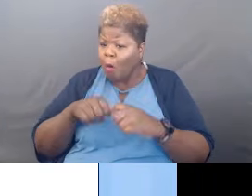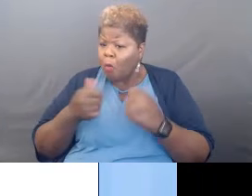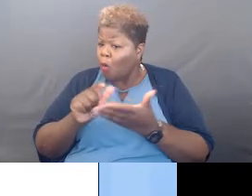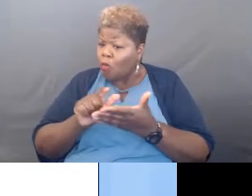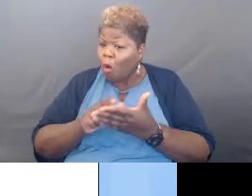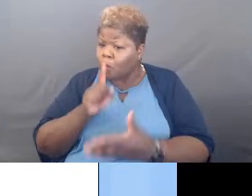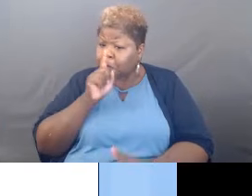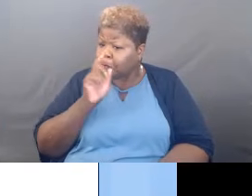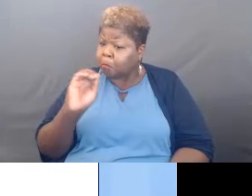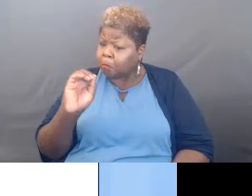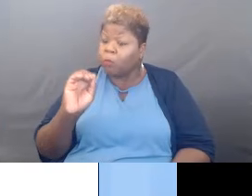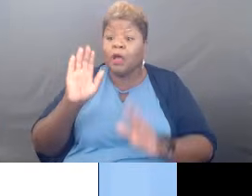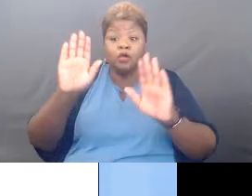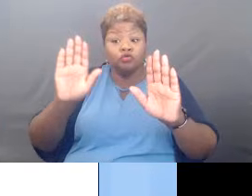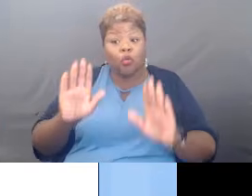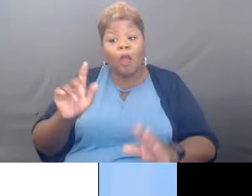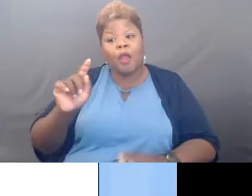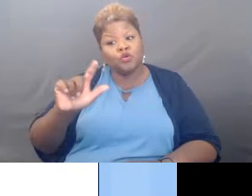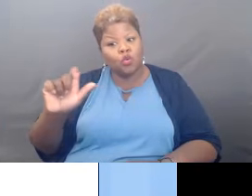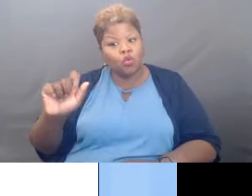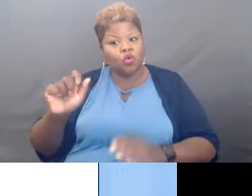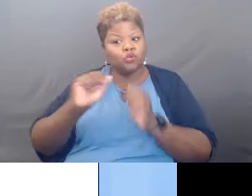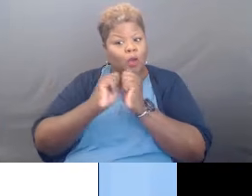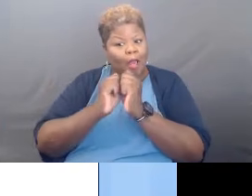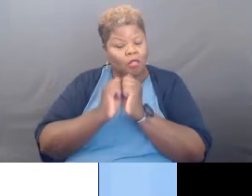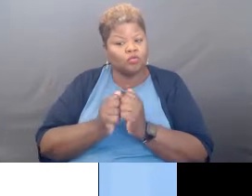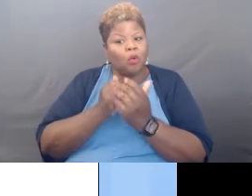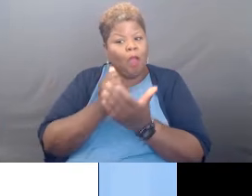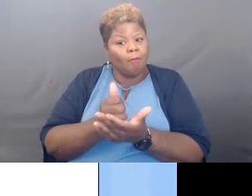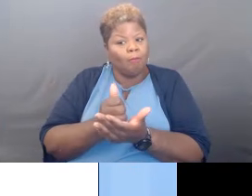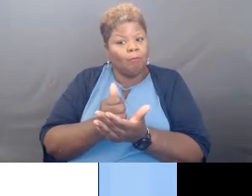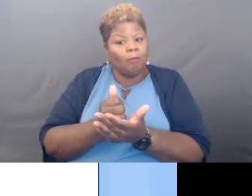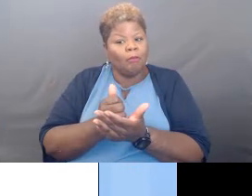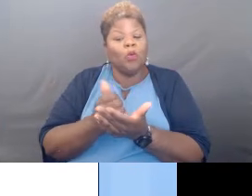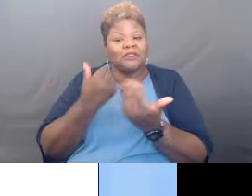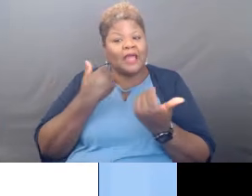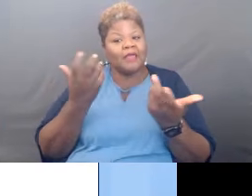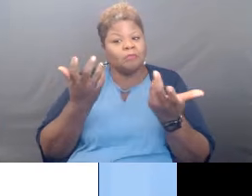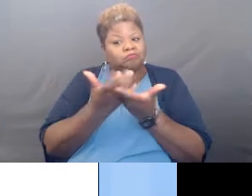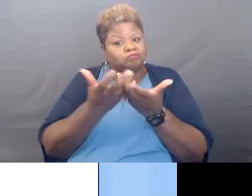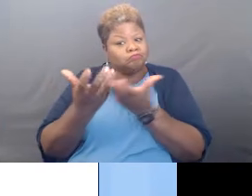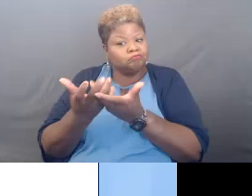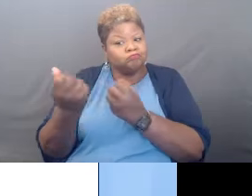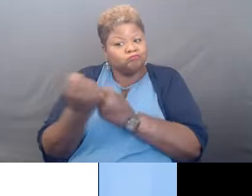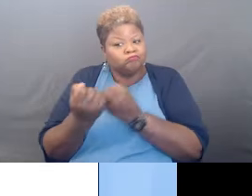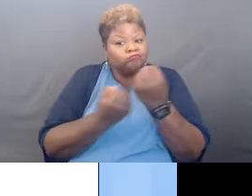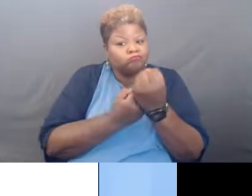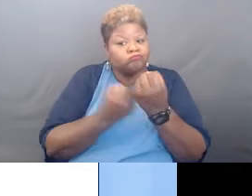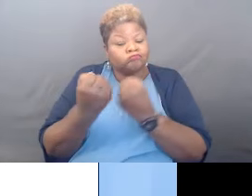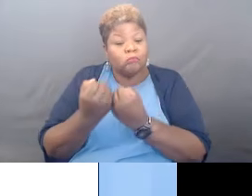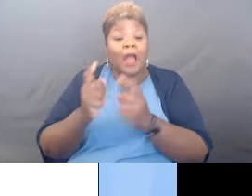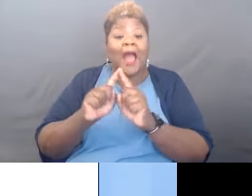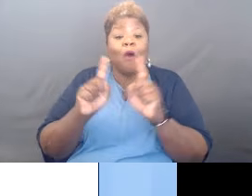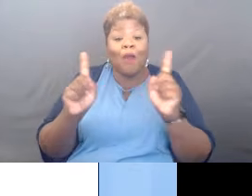actually great tools that can be used together. So we typically say they're complementary tools that can be used together. However, there